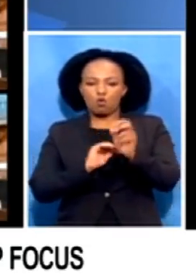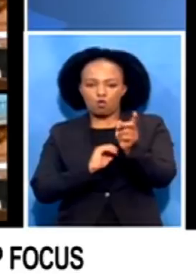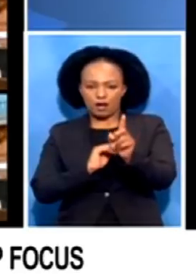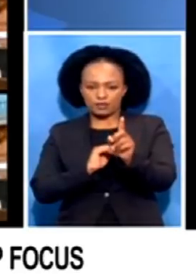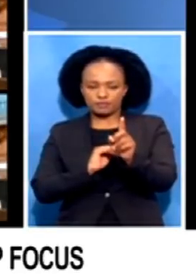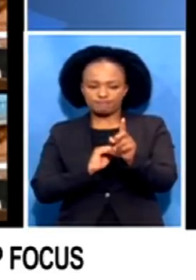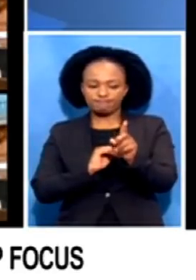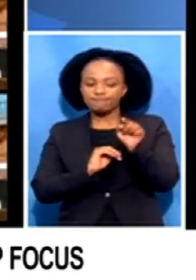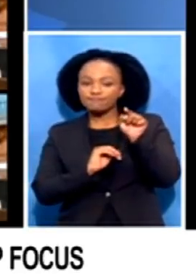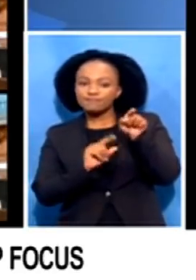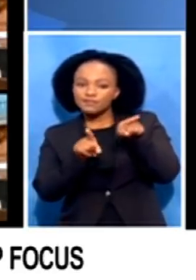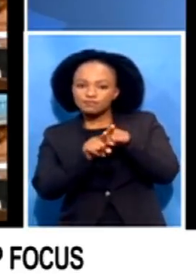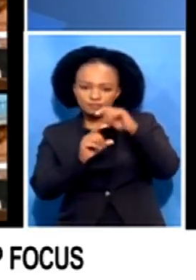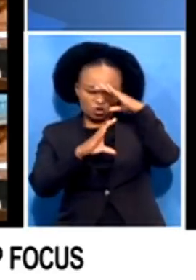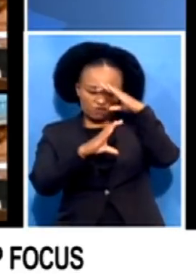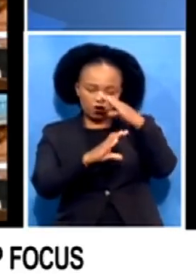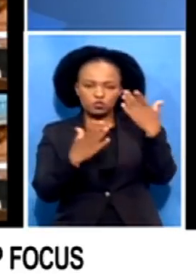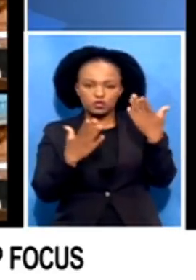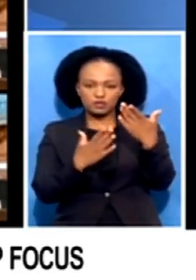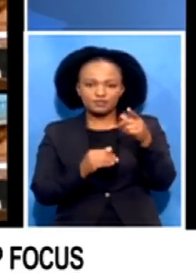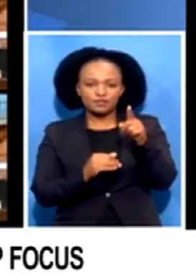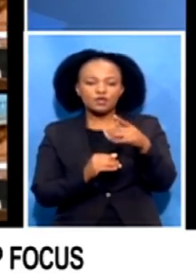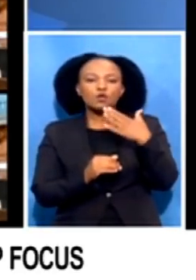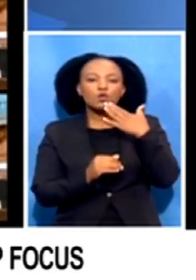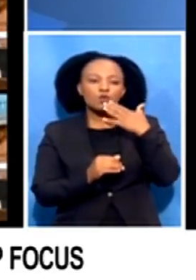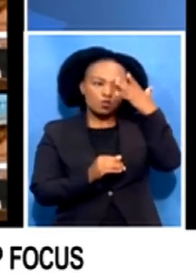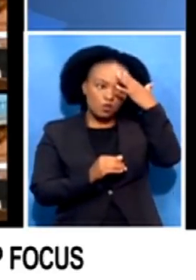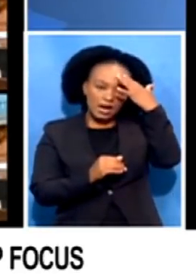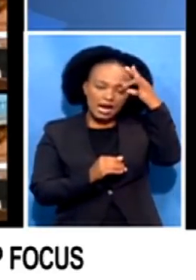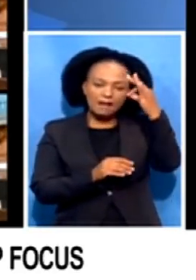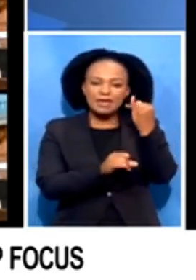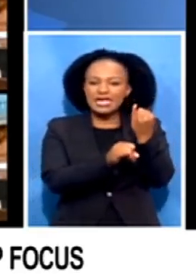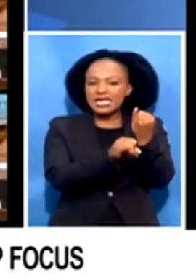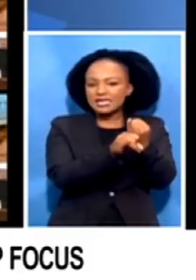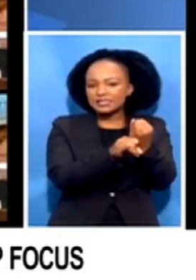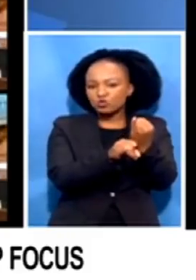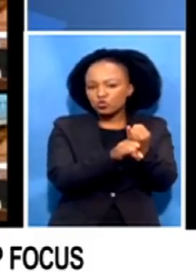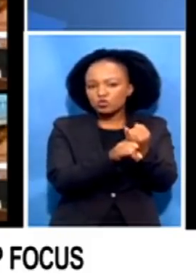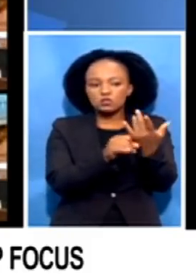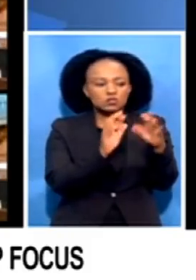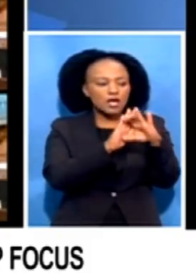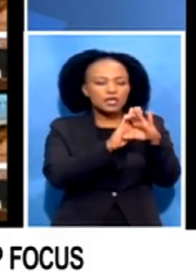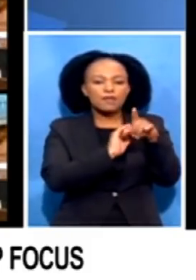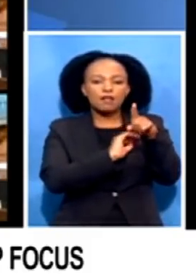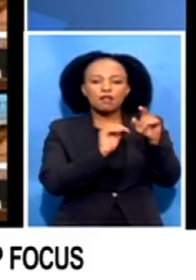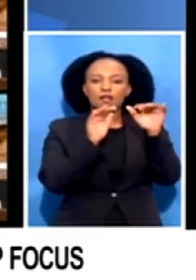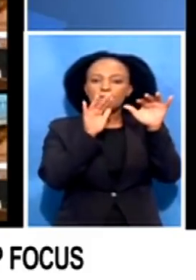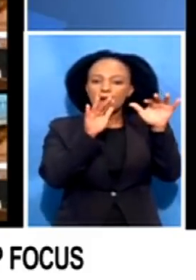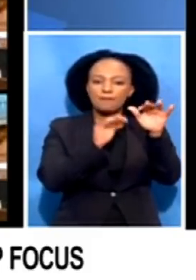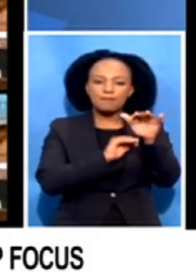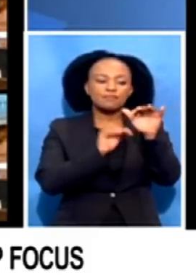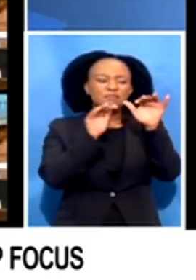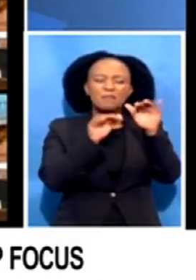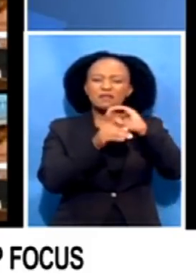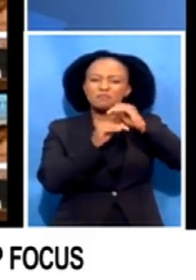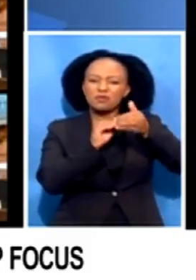an organ of state like the Public Protector, which constitutionally is tasked to strengthen and